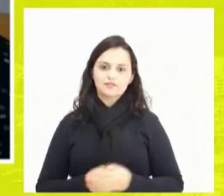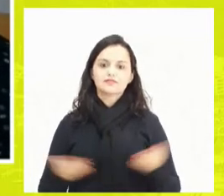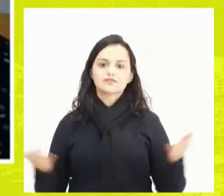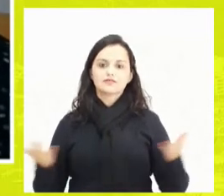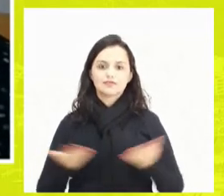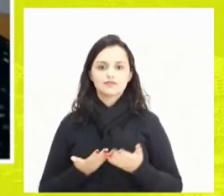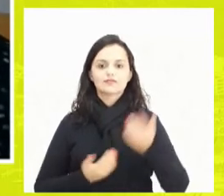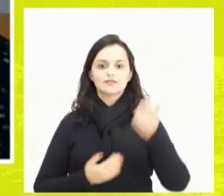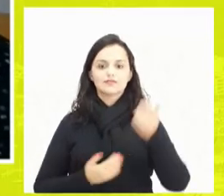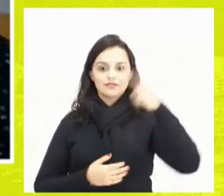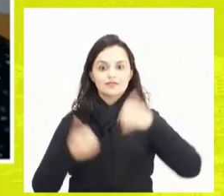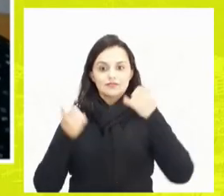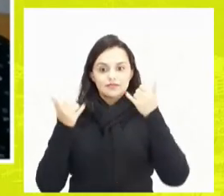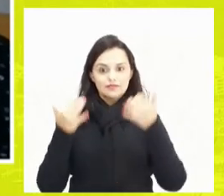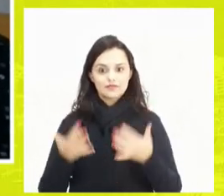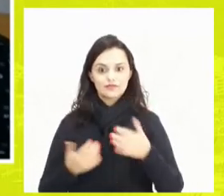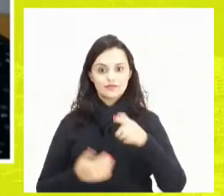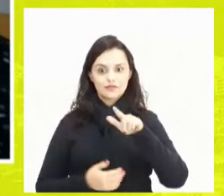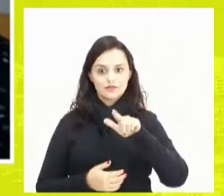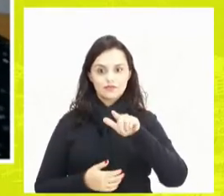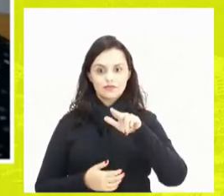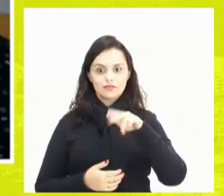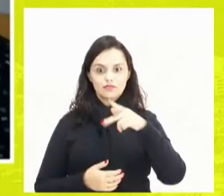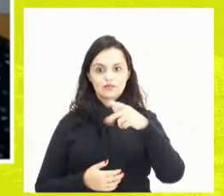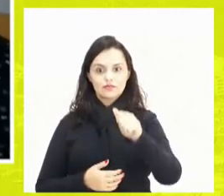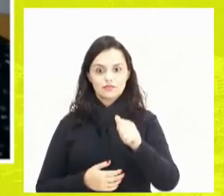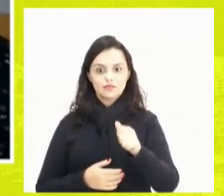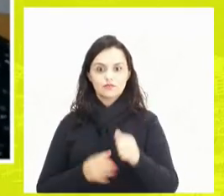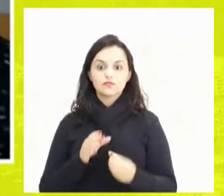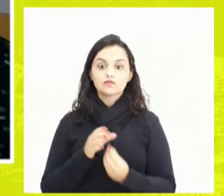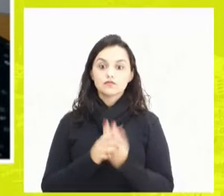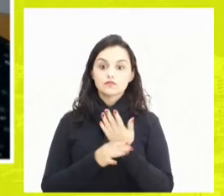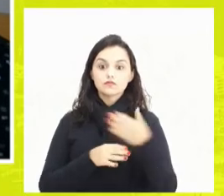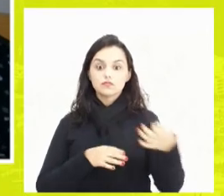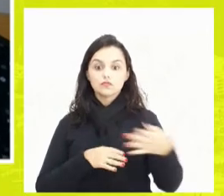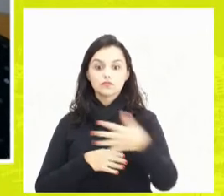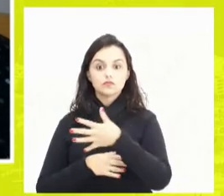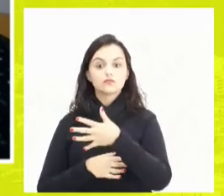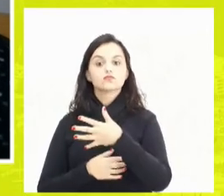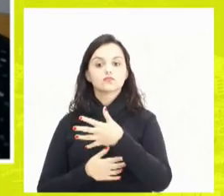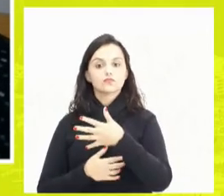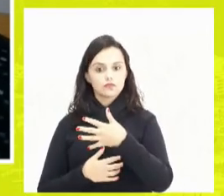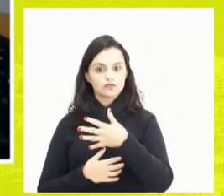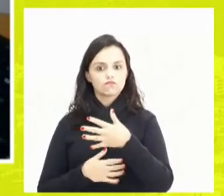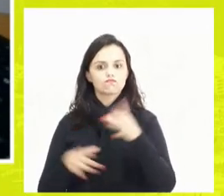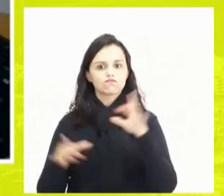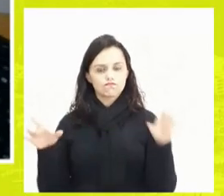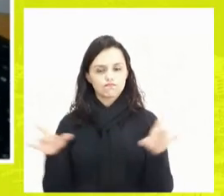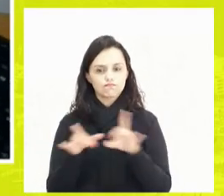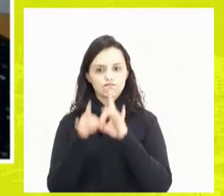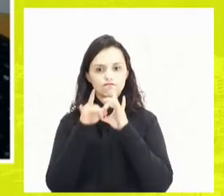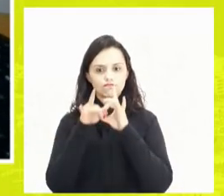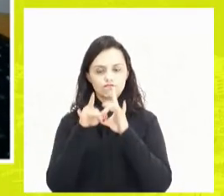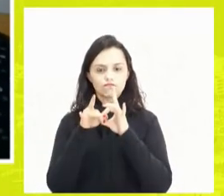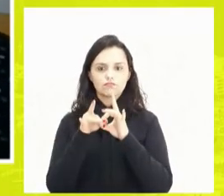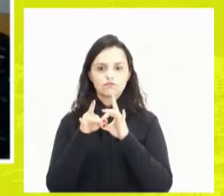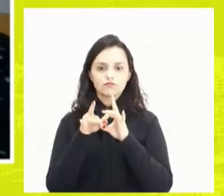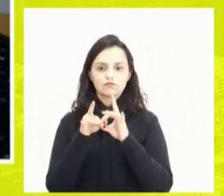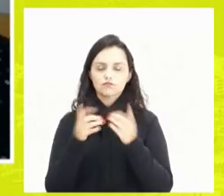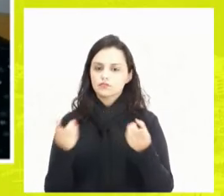to remind you recently in the new side this is all connected